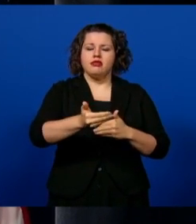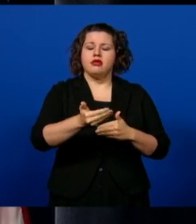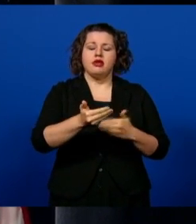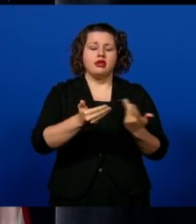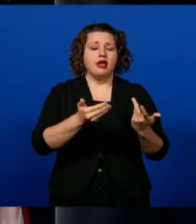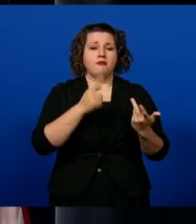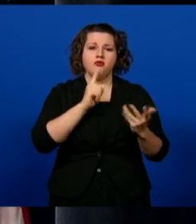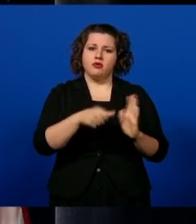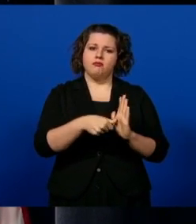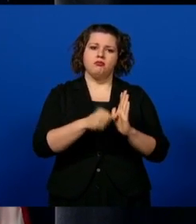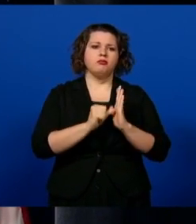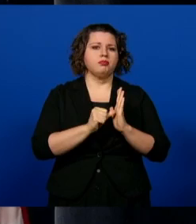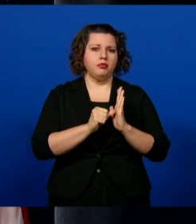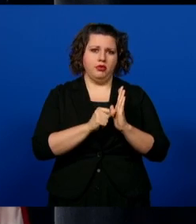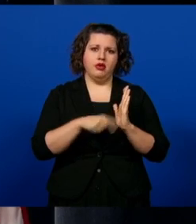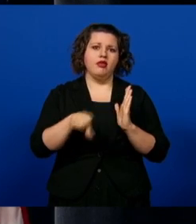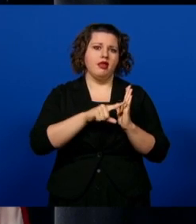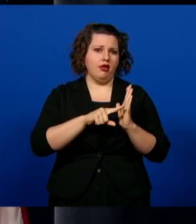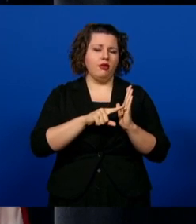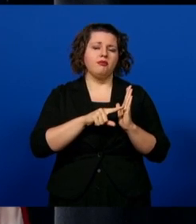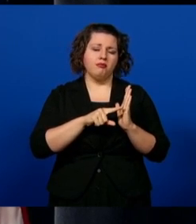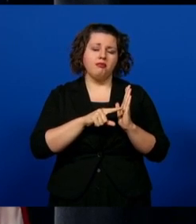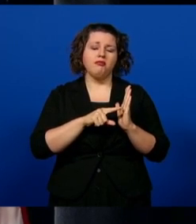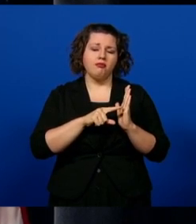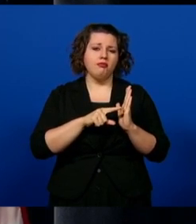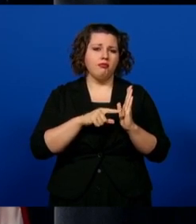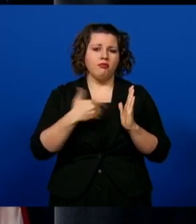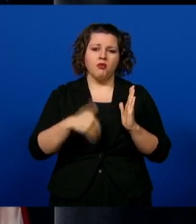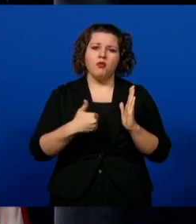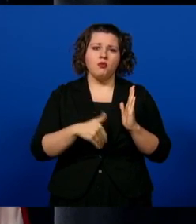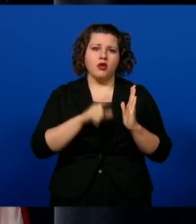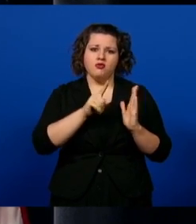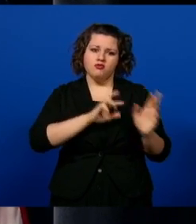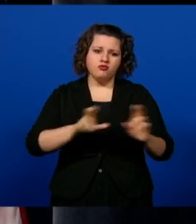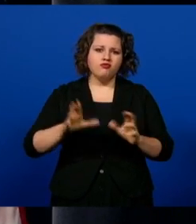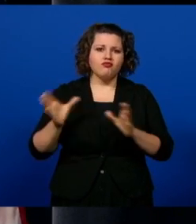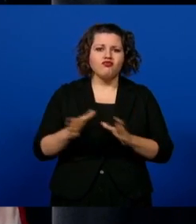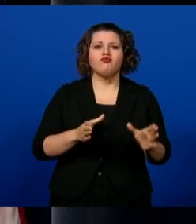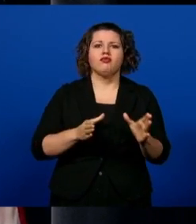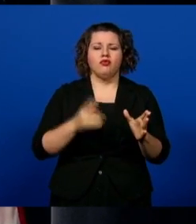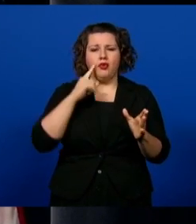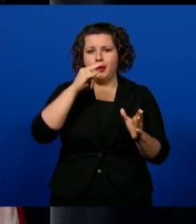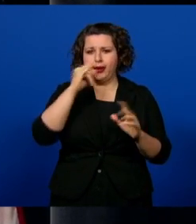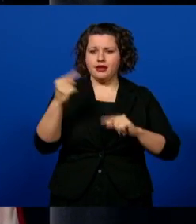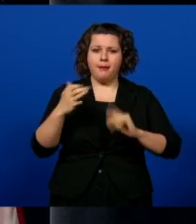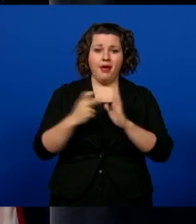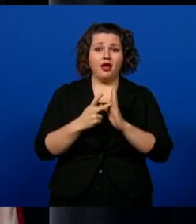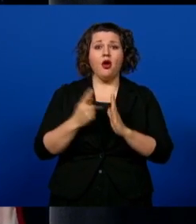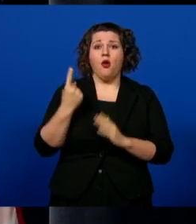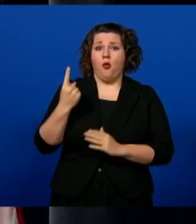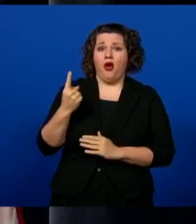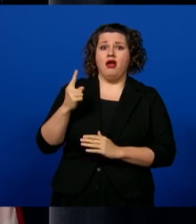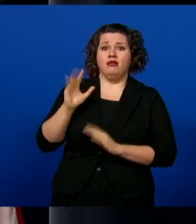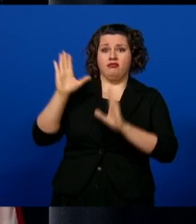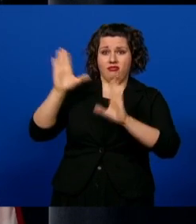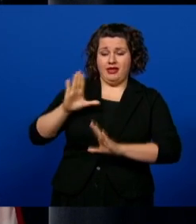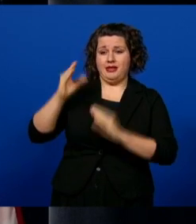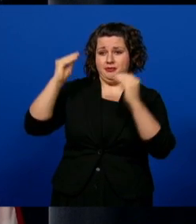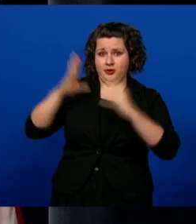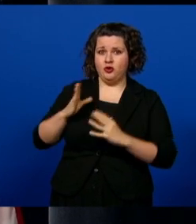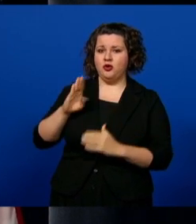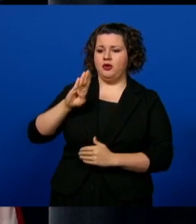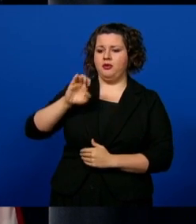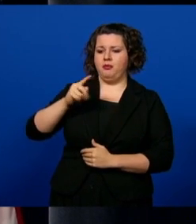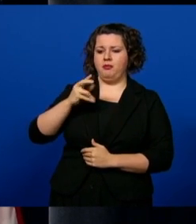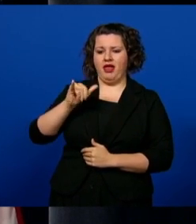how impressed I am with how they are preparing to get the kids back. You're going to hear from one of my rock star teachers, Bethany, here, and she's going to talk